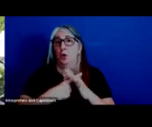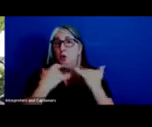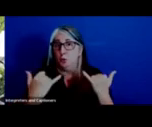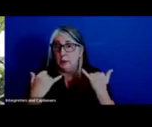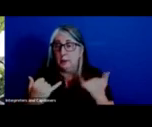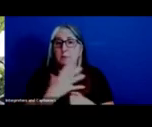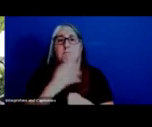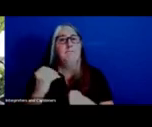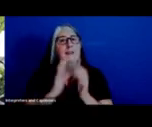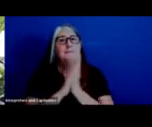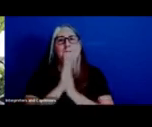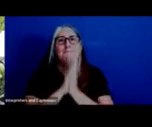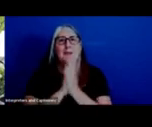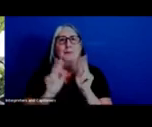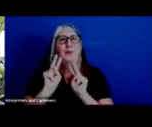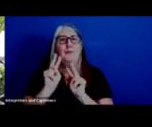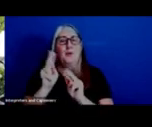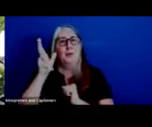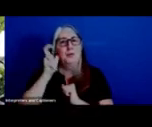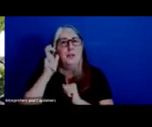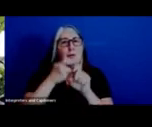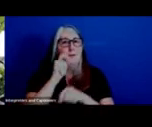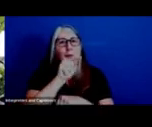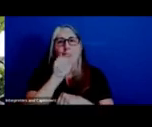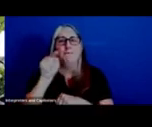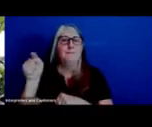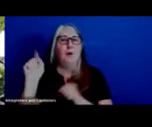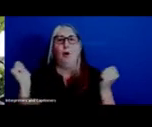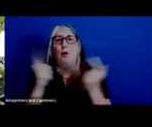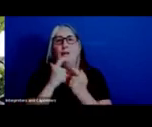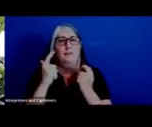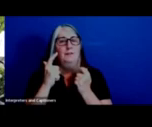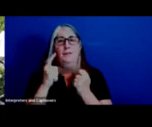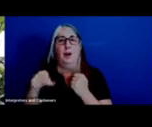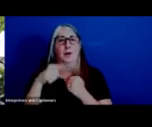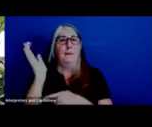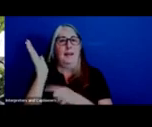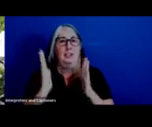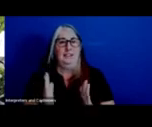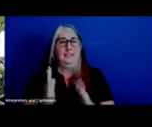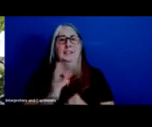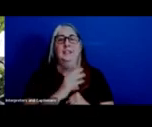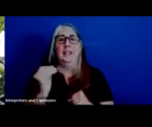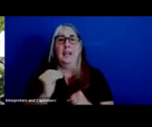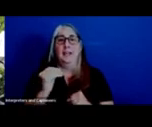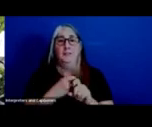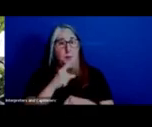and really looking forward to hearing from all of our panelists and from